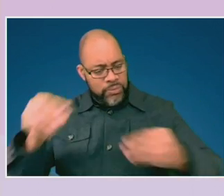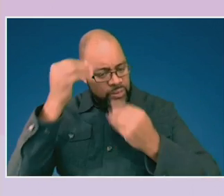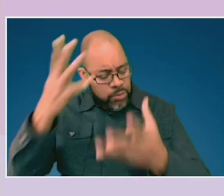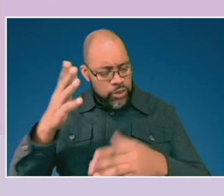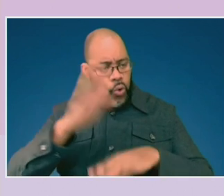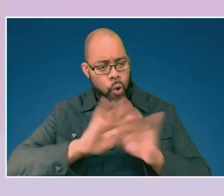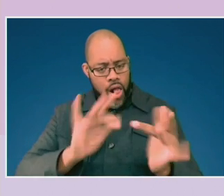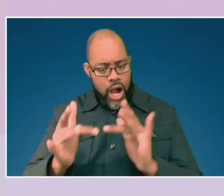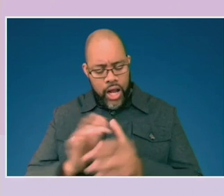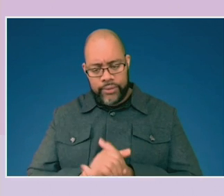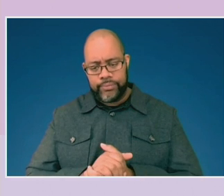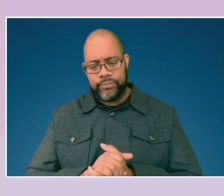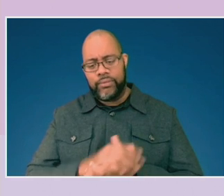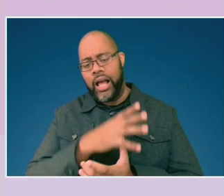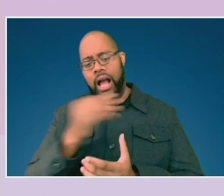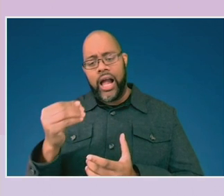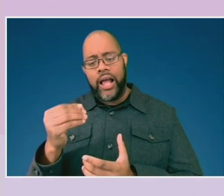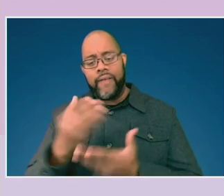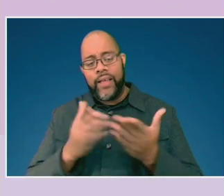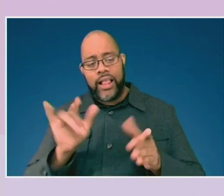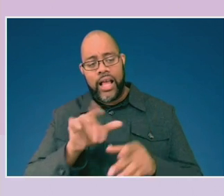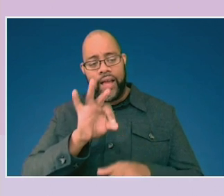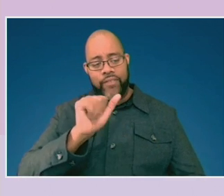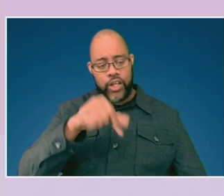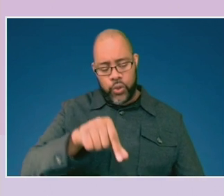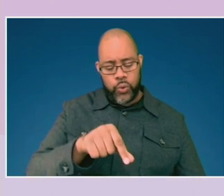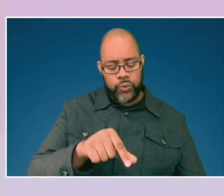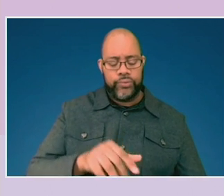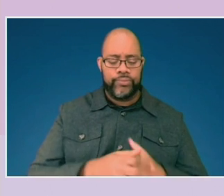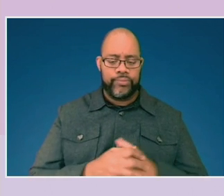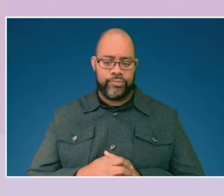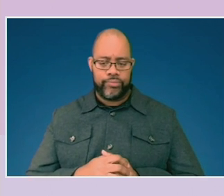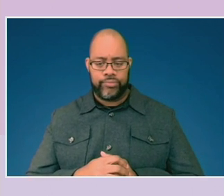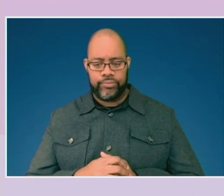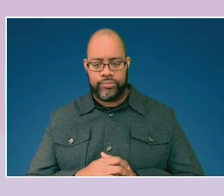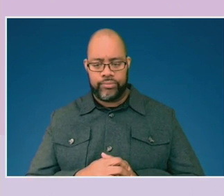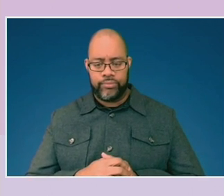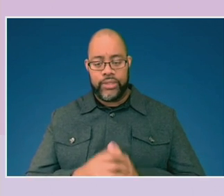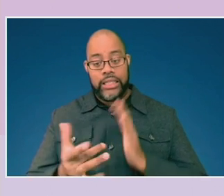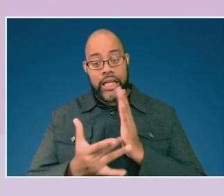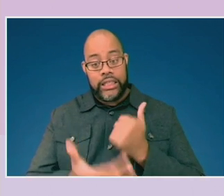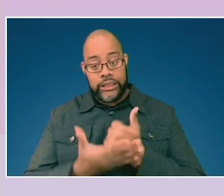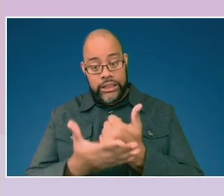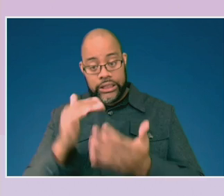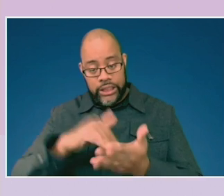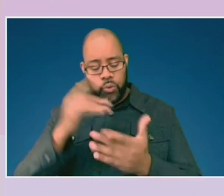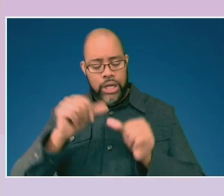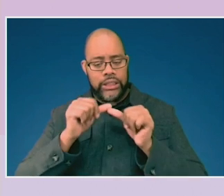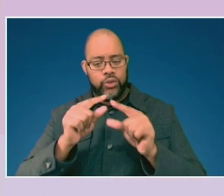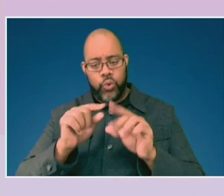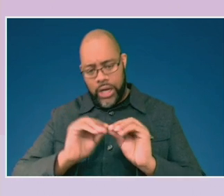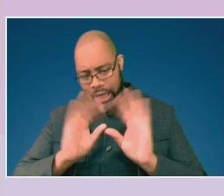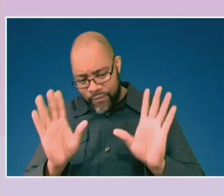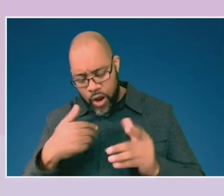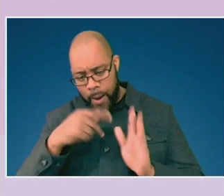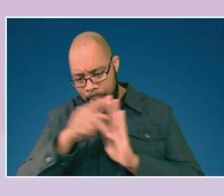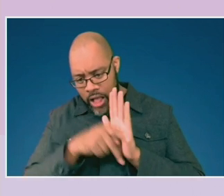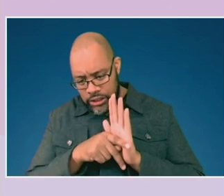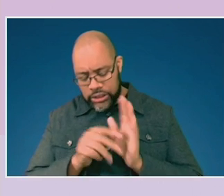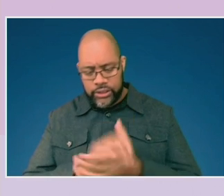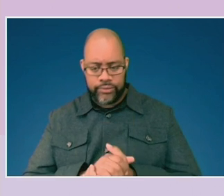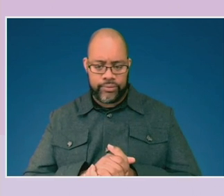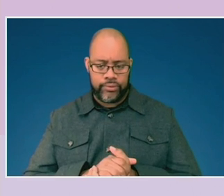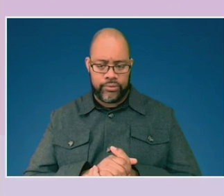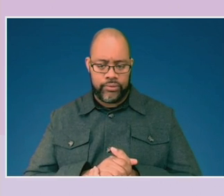online and in things like FAQs. The Technical Assistance Center will continue to clarify our policies,